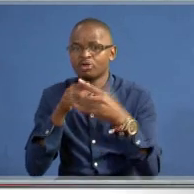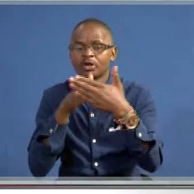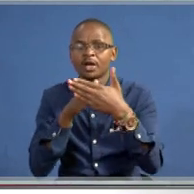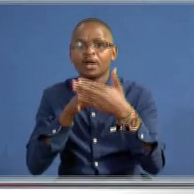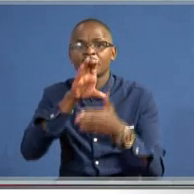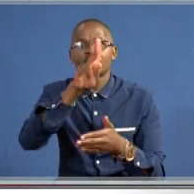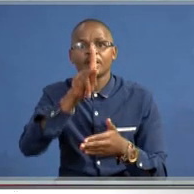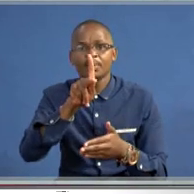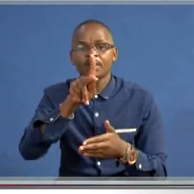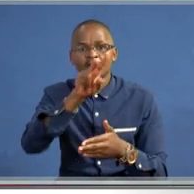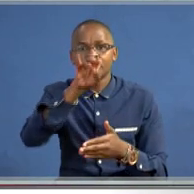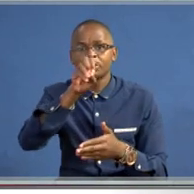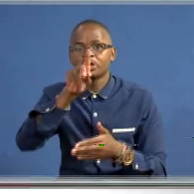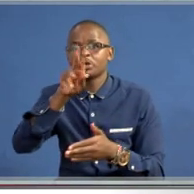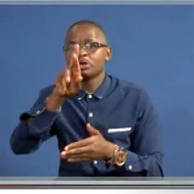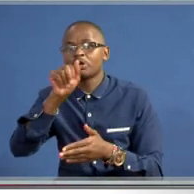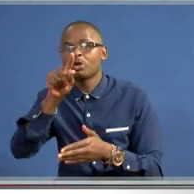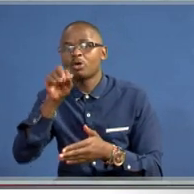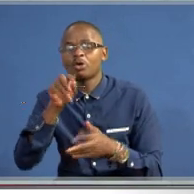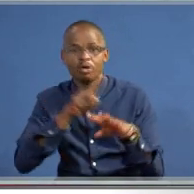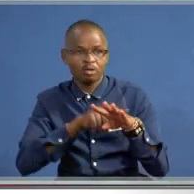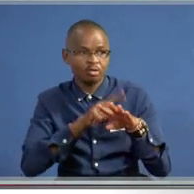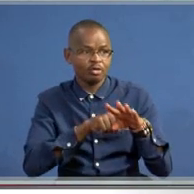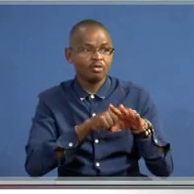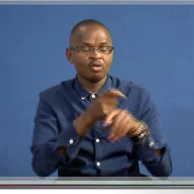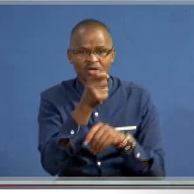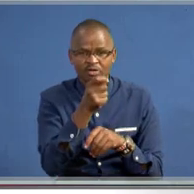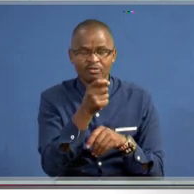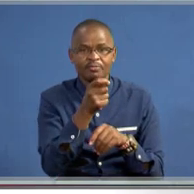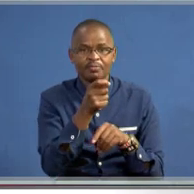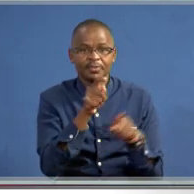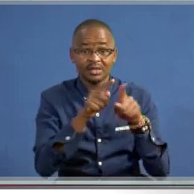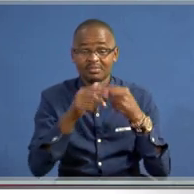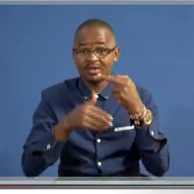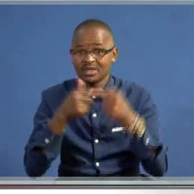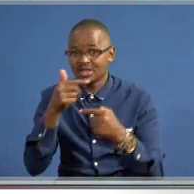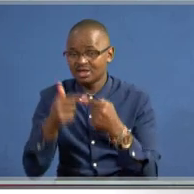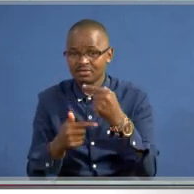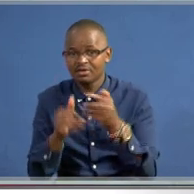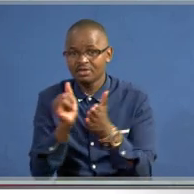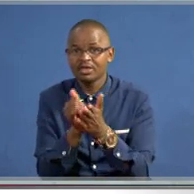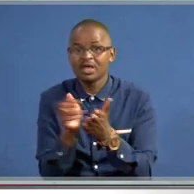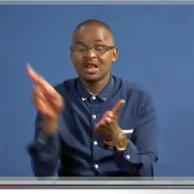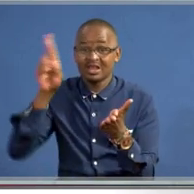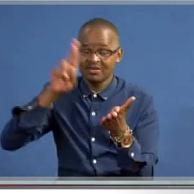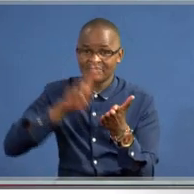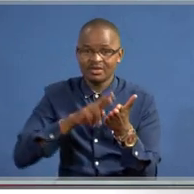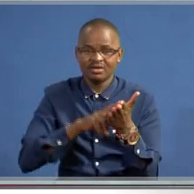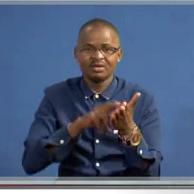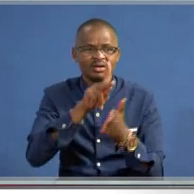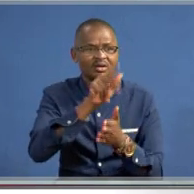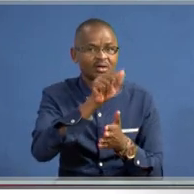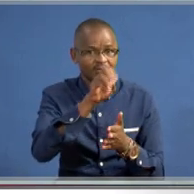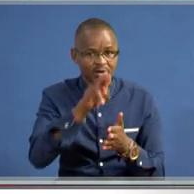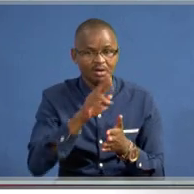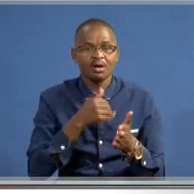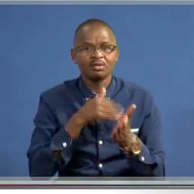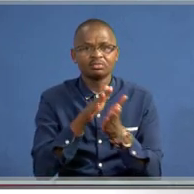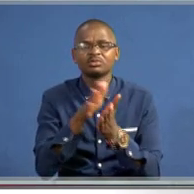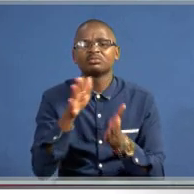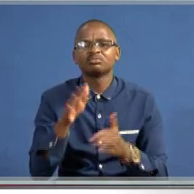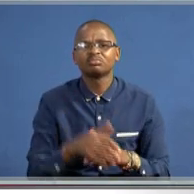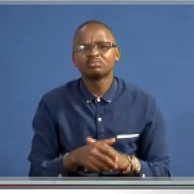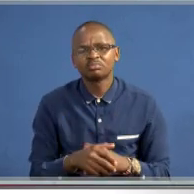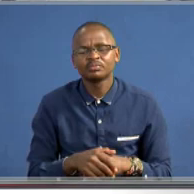cbk garner Patrick enjoy hey Nina short and in the process will visit the apt Christine Kemal reports